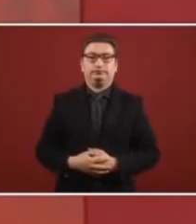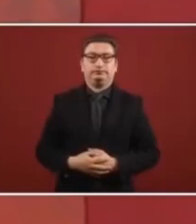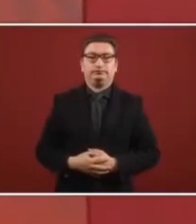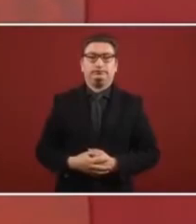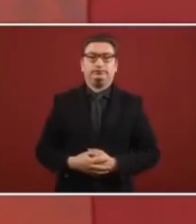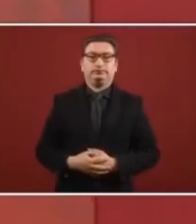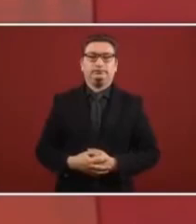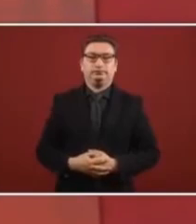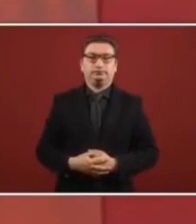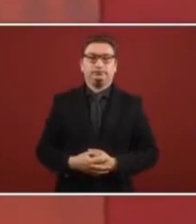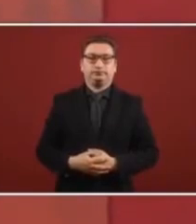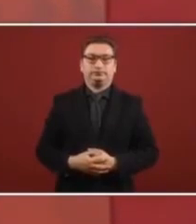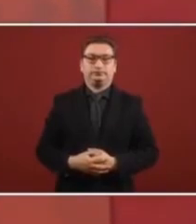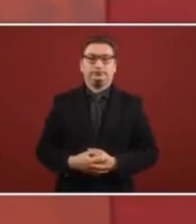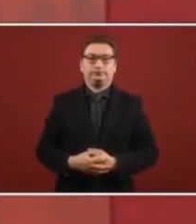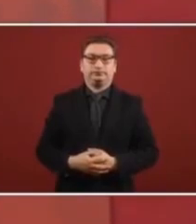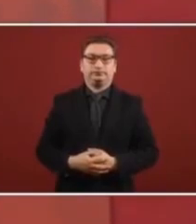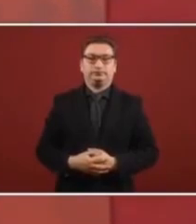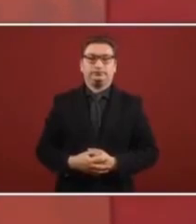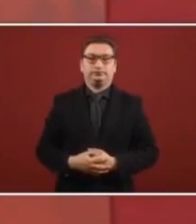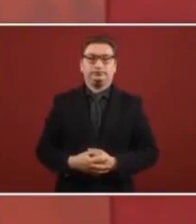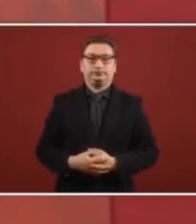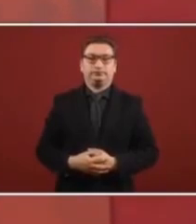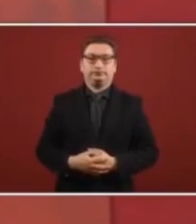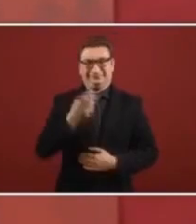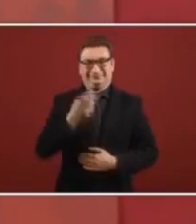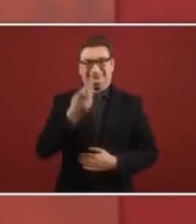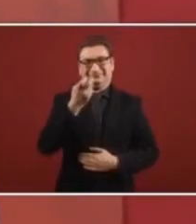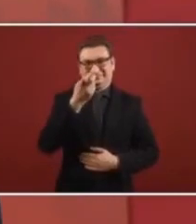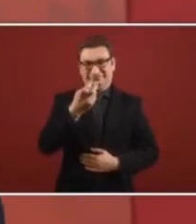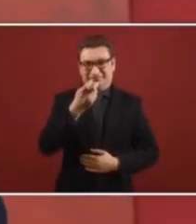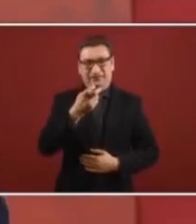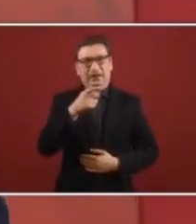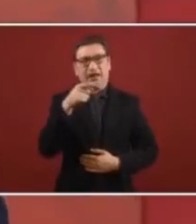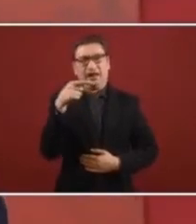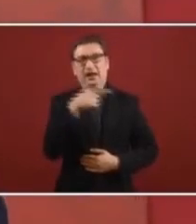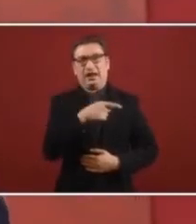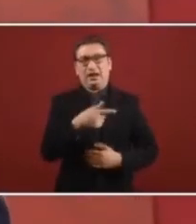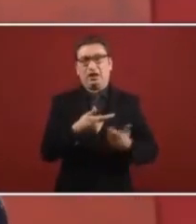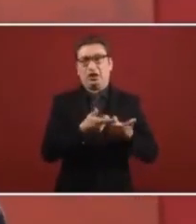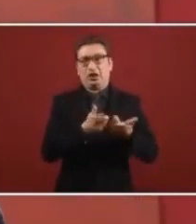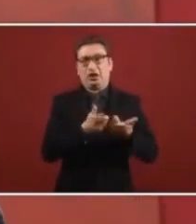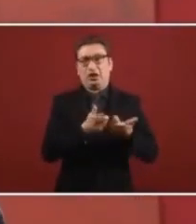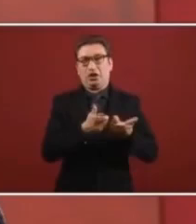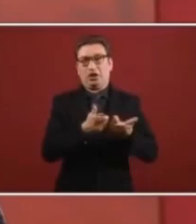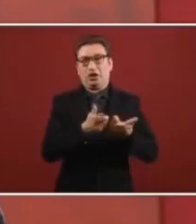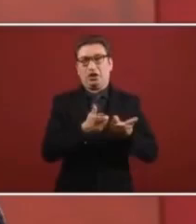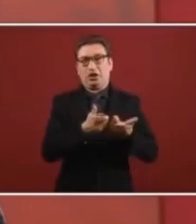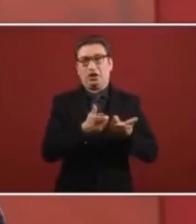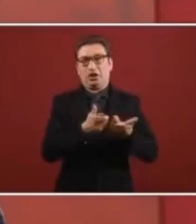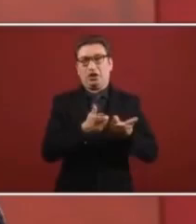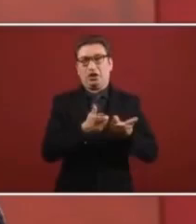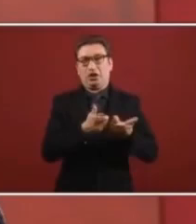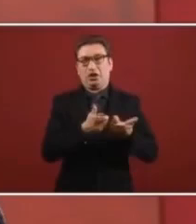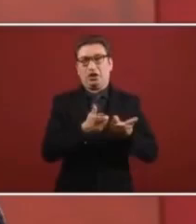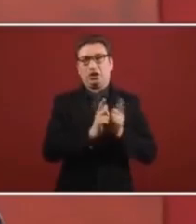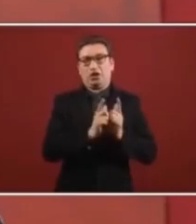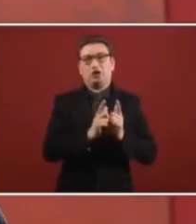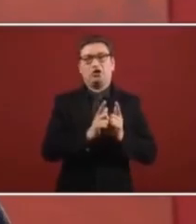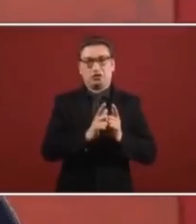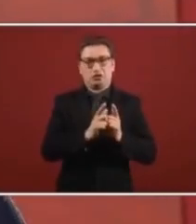a los conservadores, to the conservatives, adversarios nuestros. our